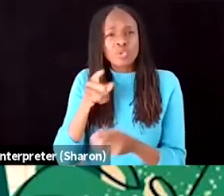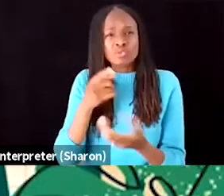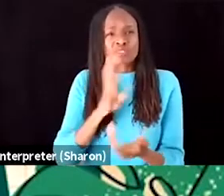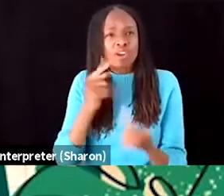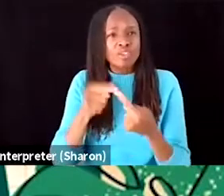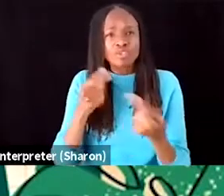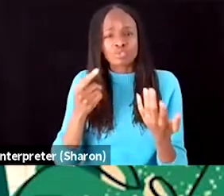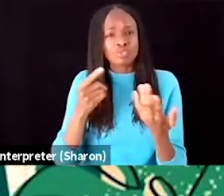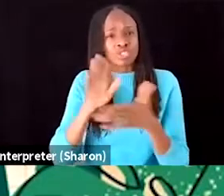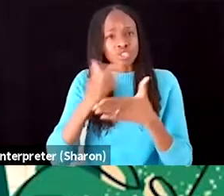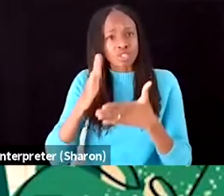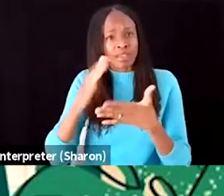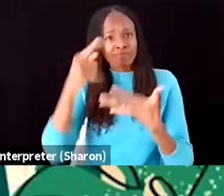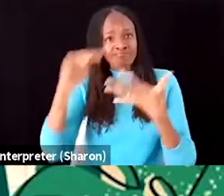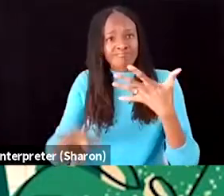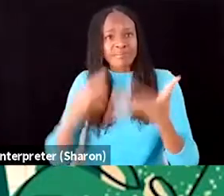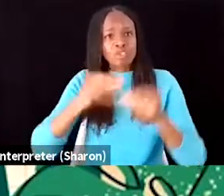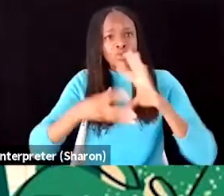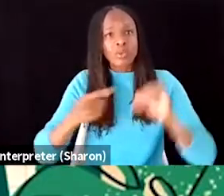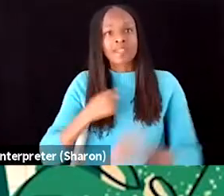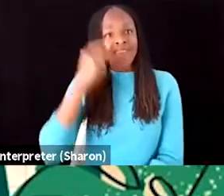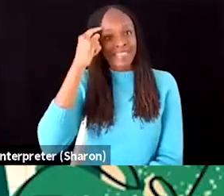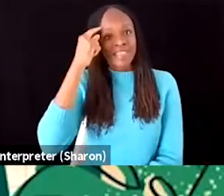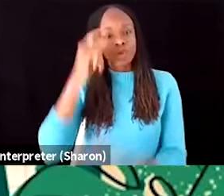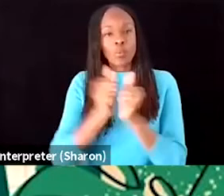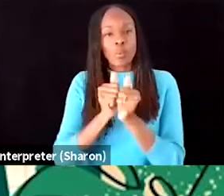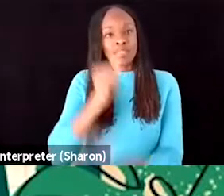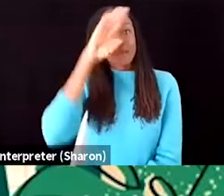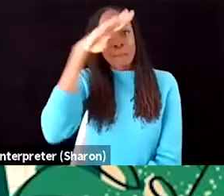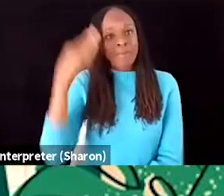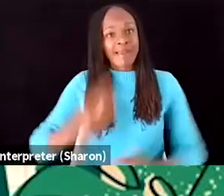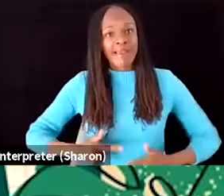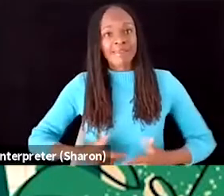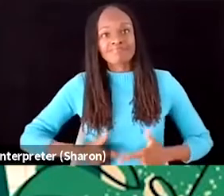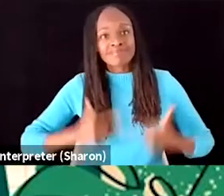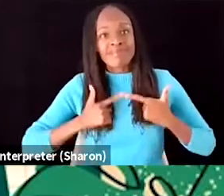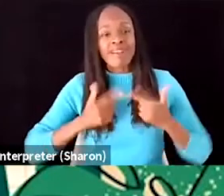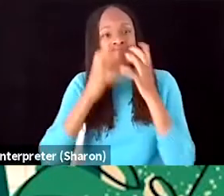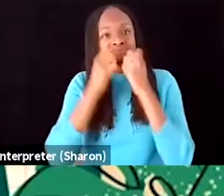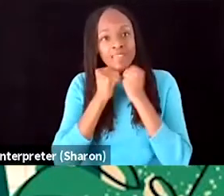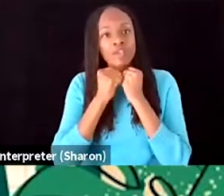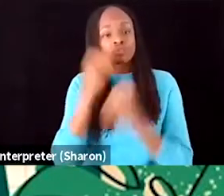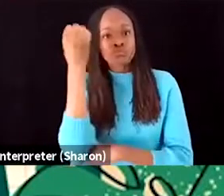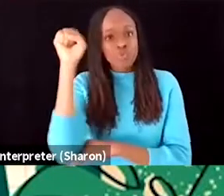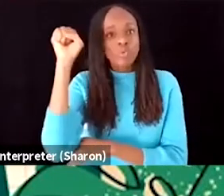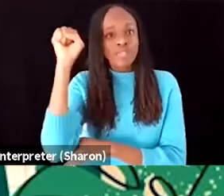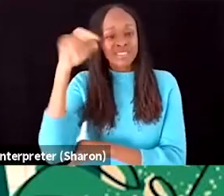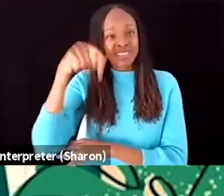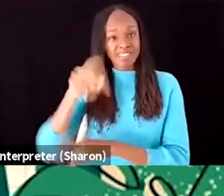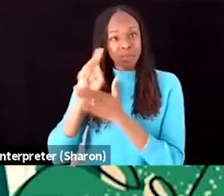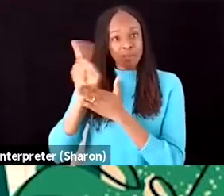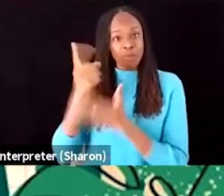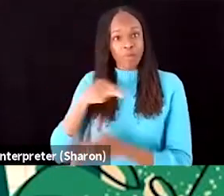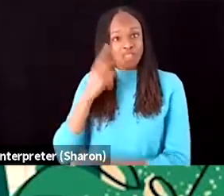tell these stories. I think with the Black Lives Matter protests and all the, this moment that we